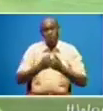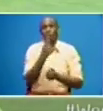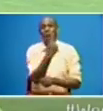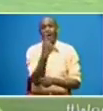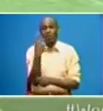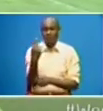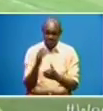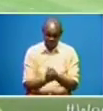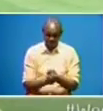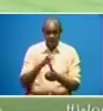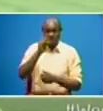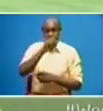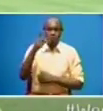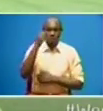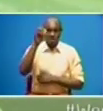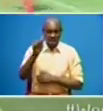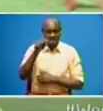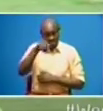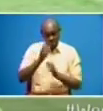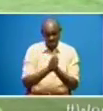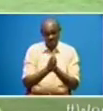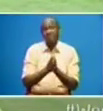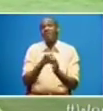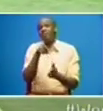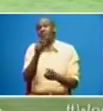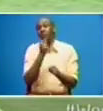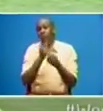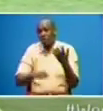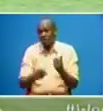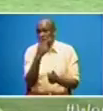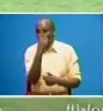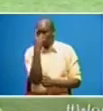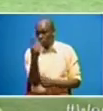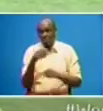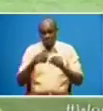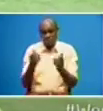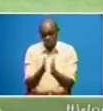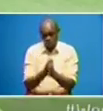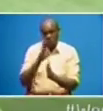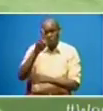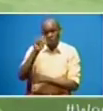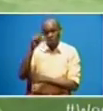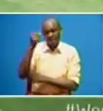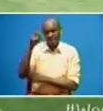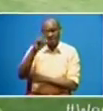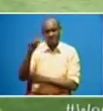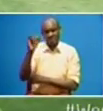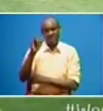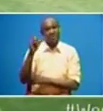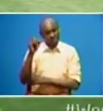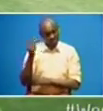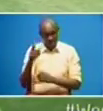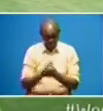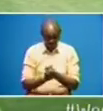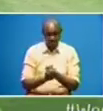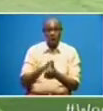match. Nzoia Sugar ended their five-match winless streak with a 2-1 downing of Ulinzi Stars, while Muhoroni Youth held